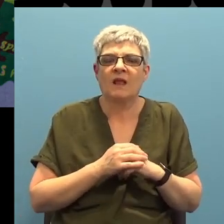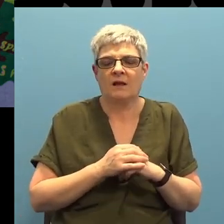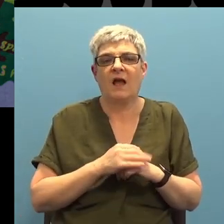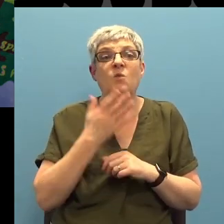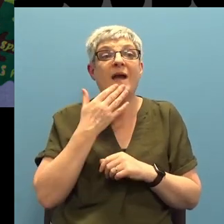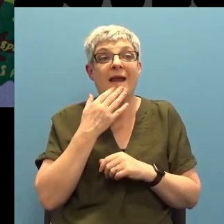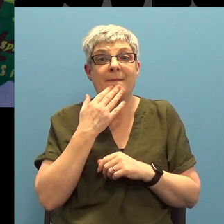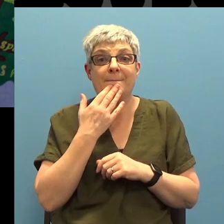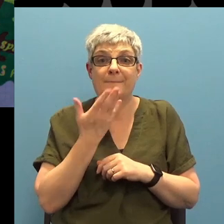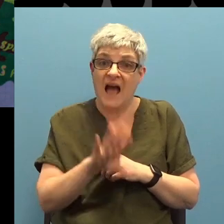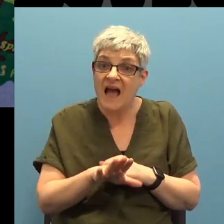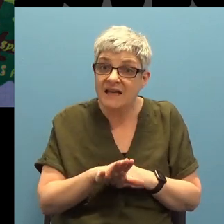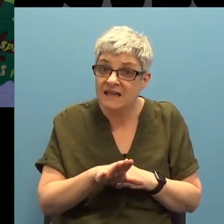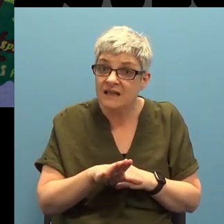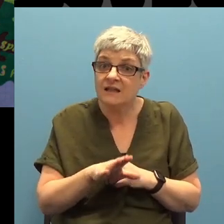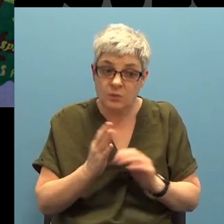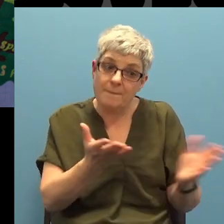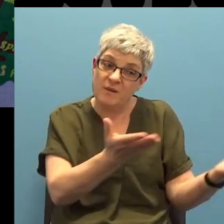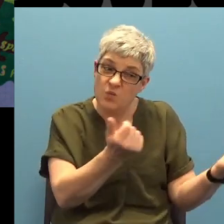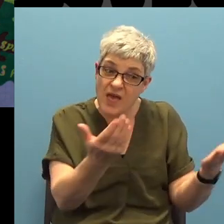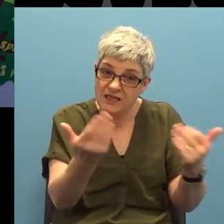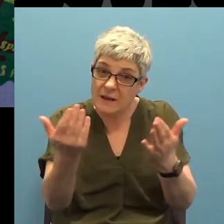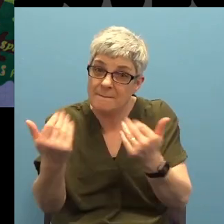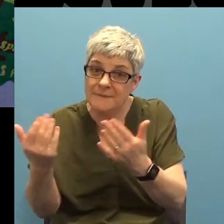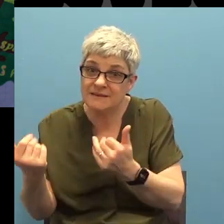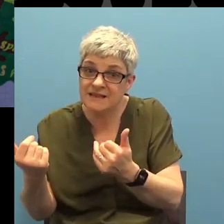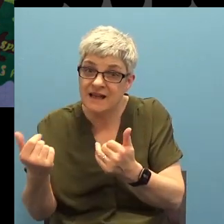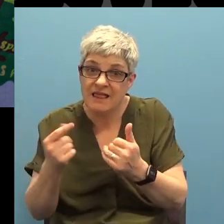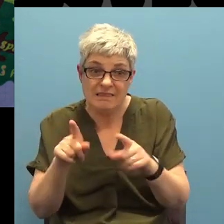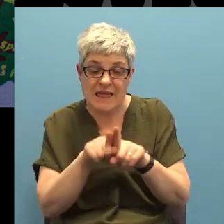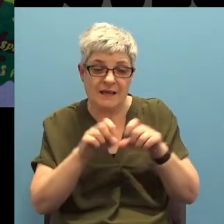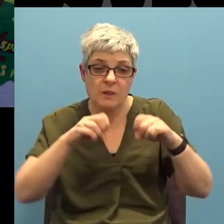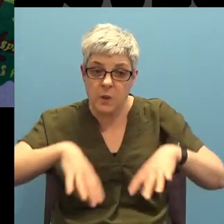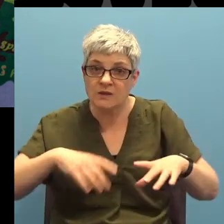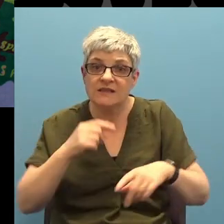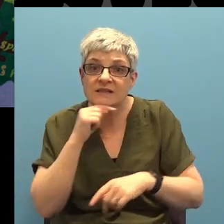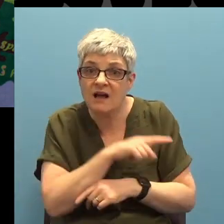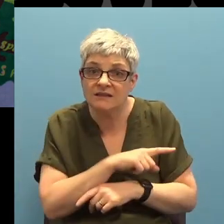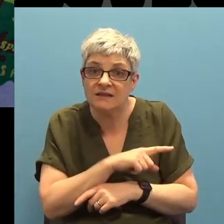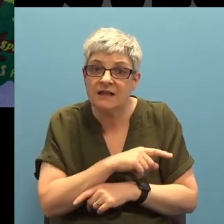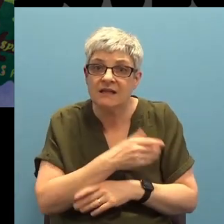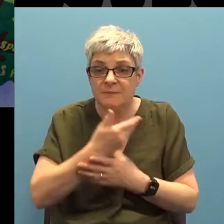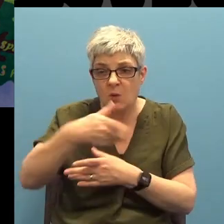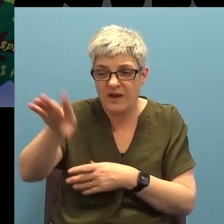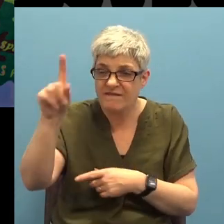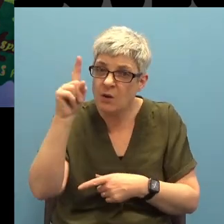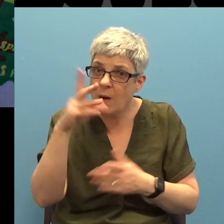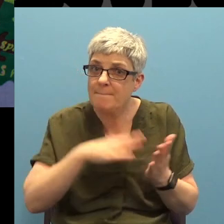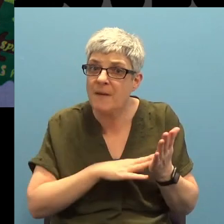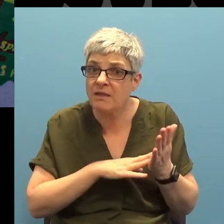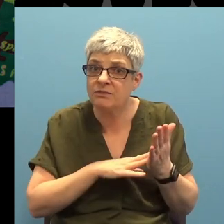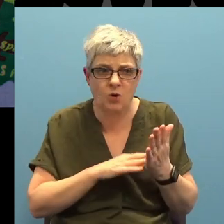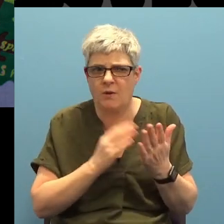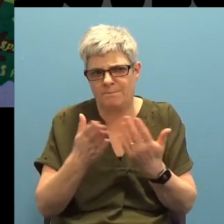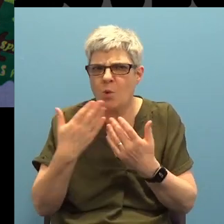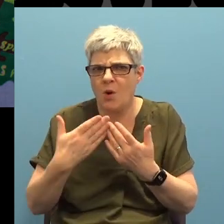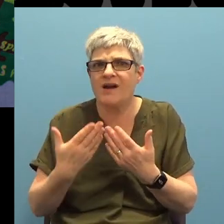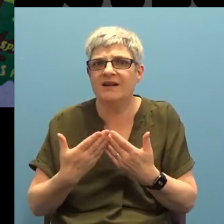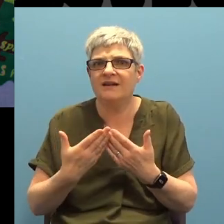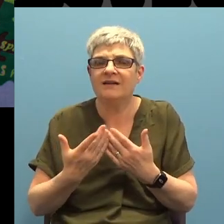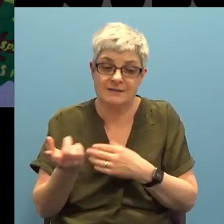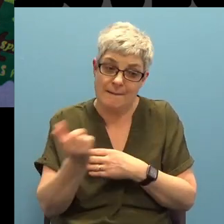And when he comes back, he'll have been welcomed in a sort of prodigal son kind of way. He's been away for a whole month and more, and now he's